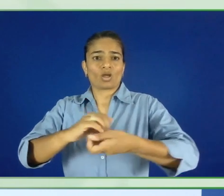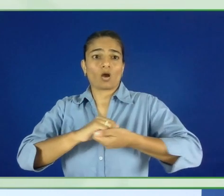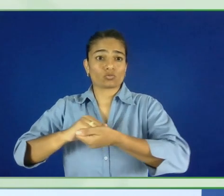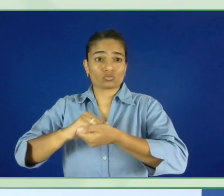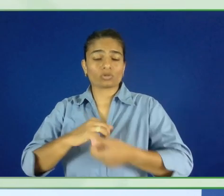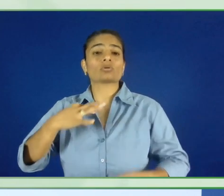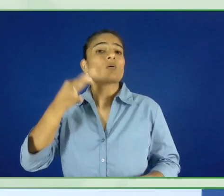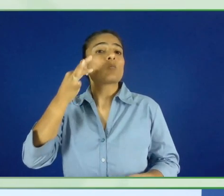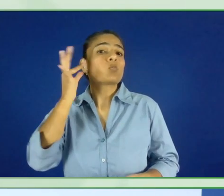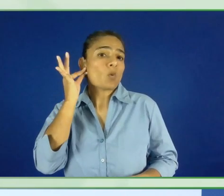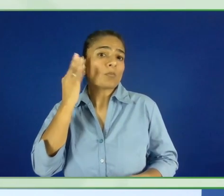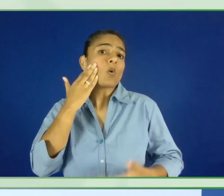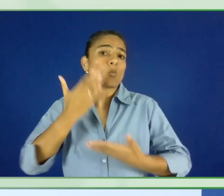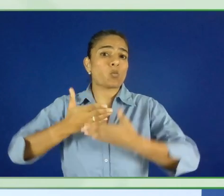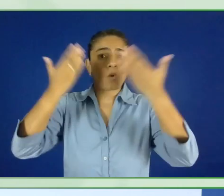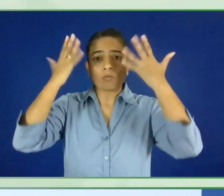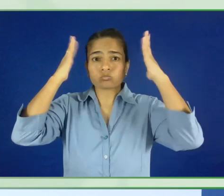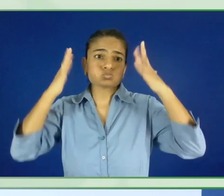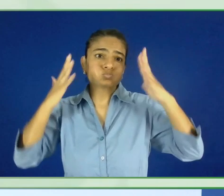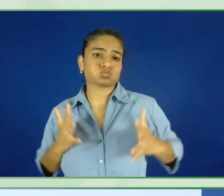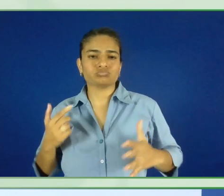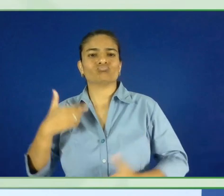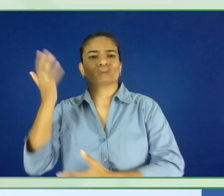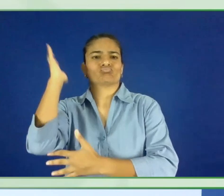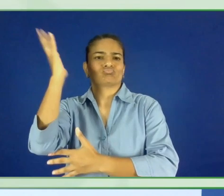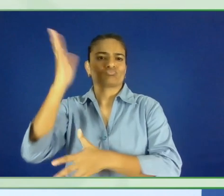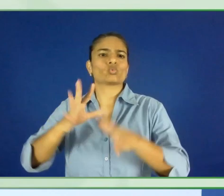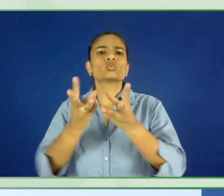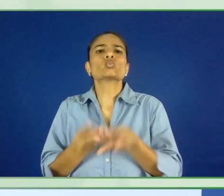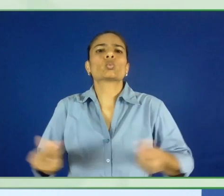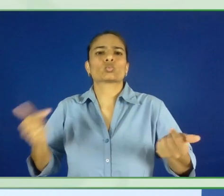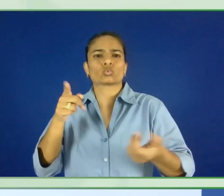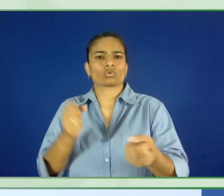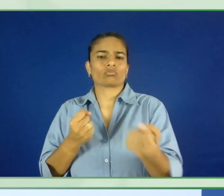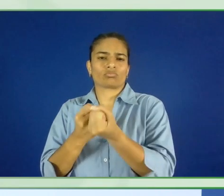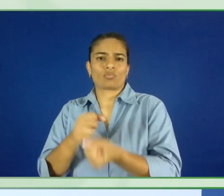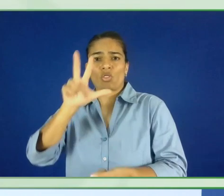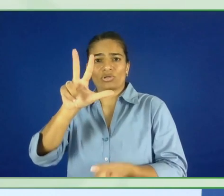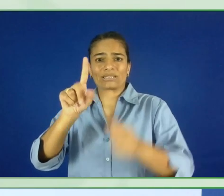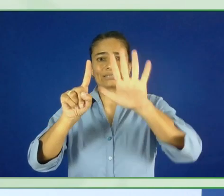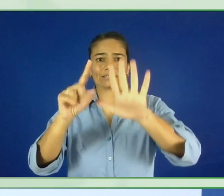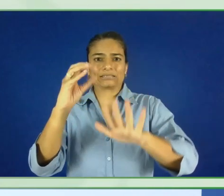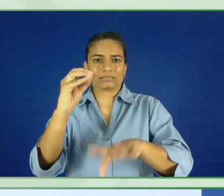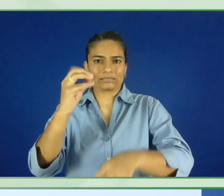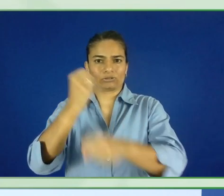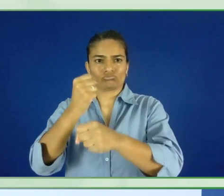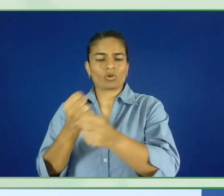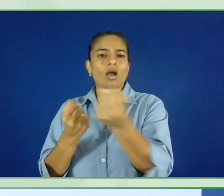360-degree support for access to employment for young persons with disabilities. Can you go to the next slide,